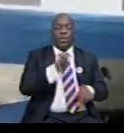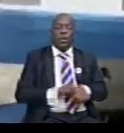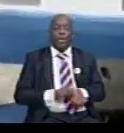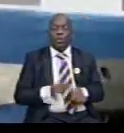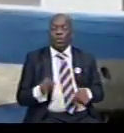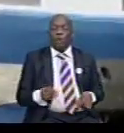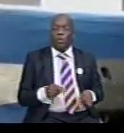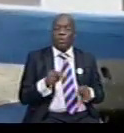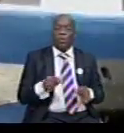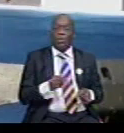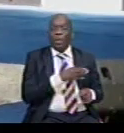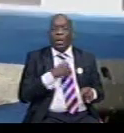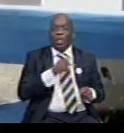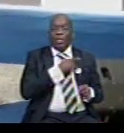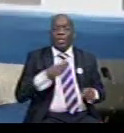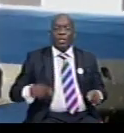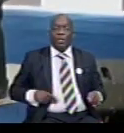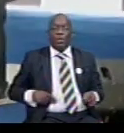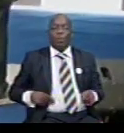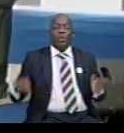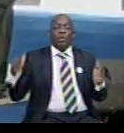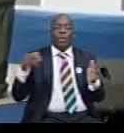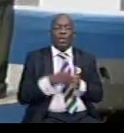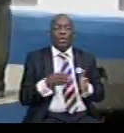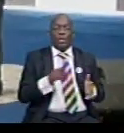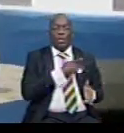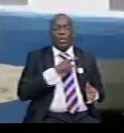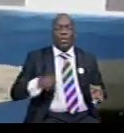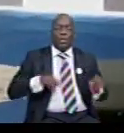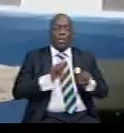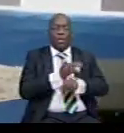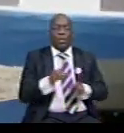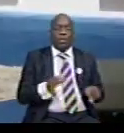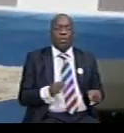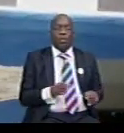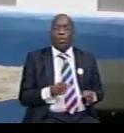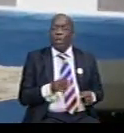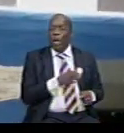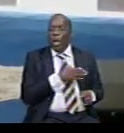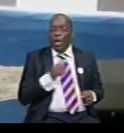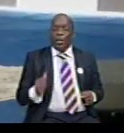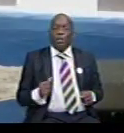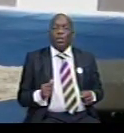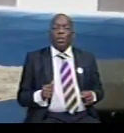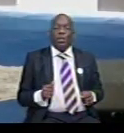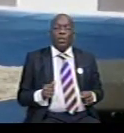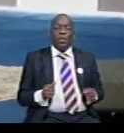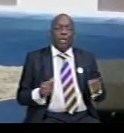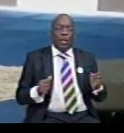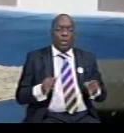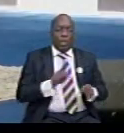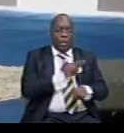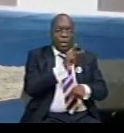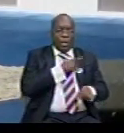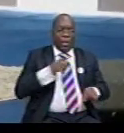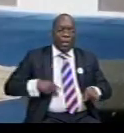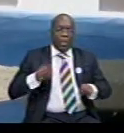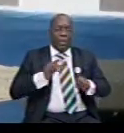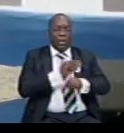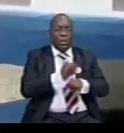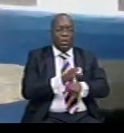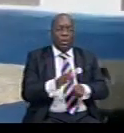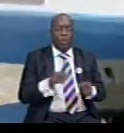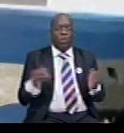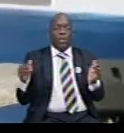and this nation against another nation, and kingdom against kingdom. And